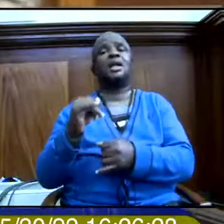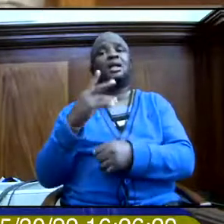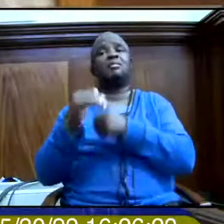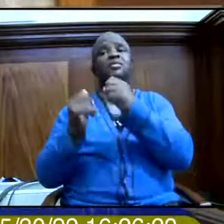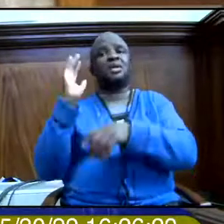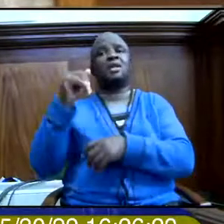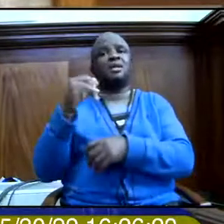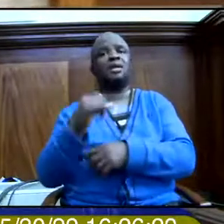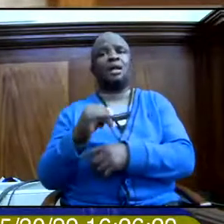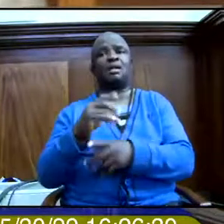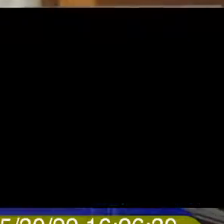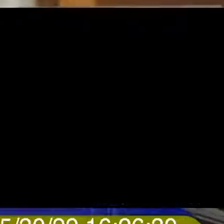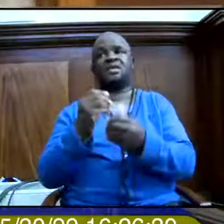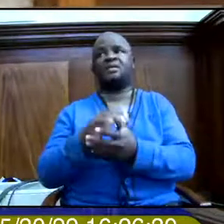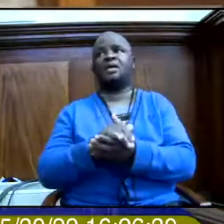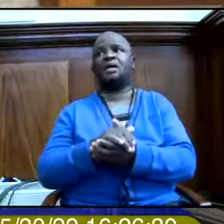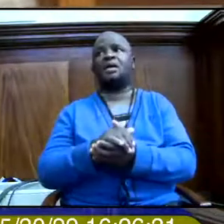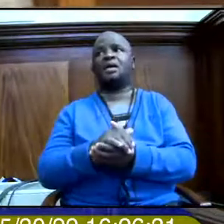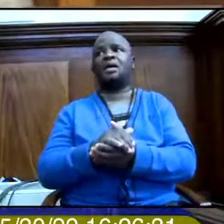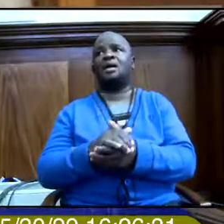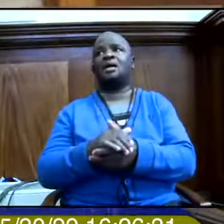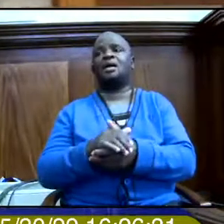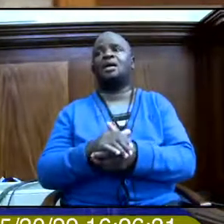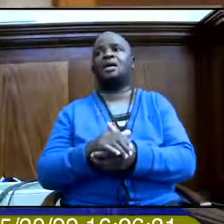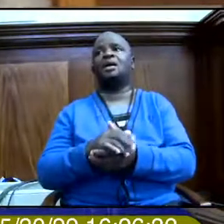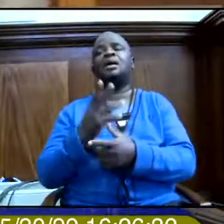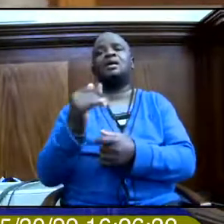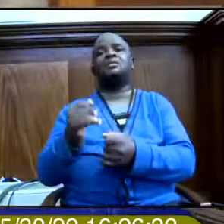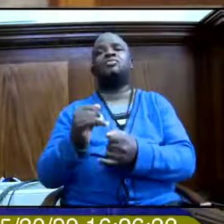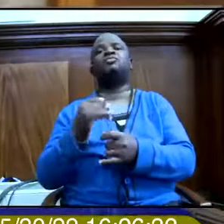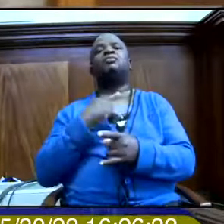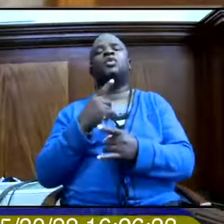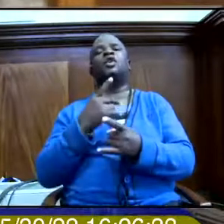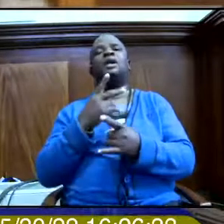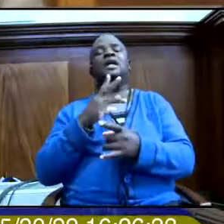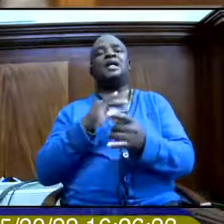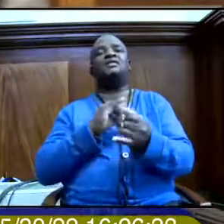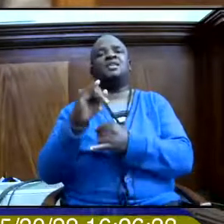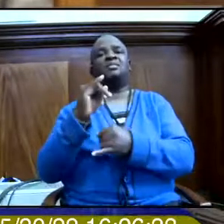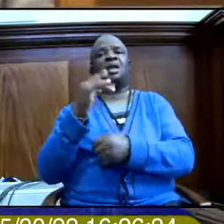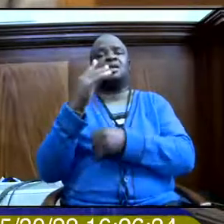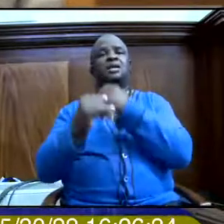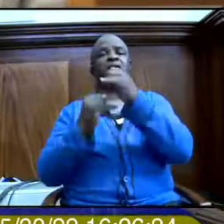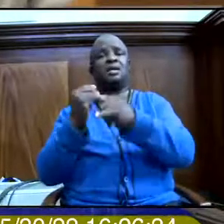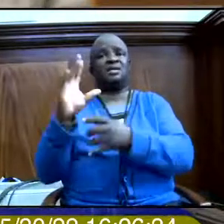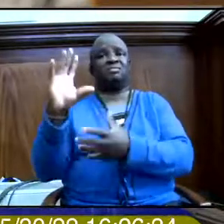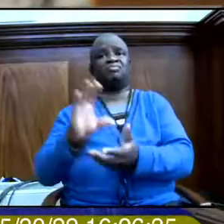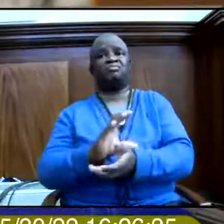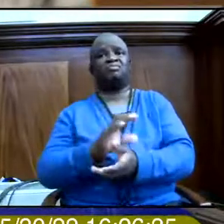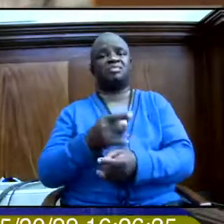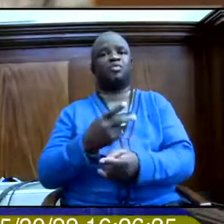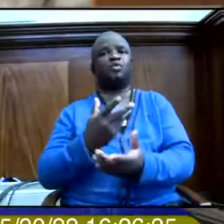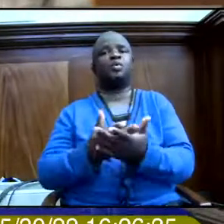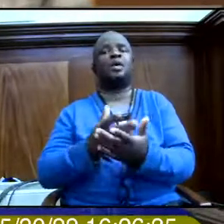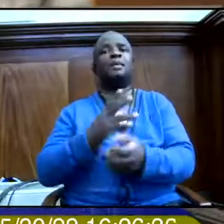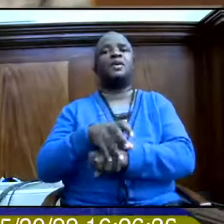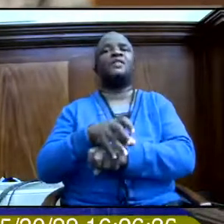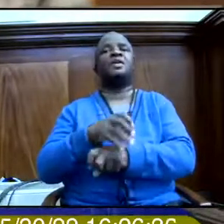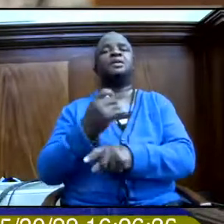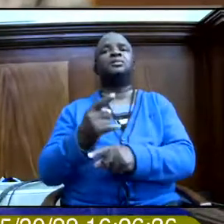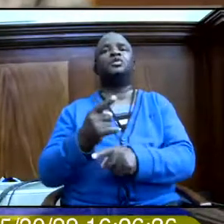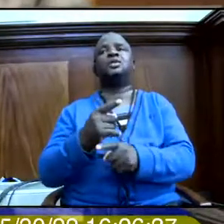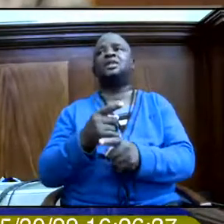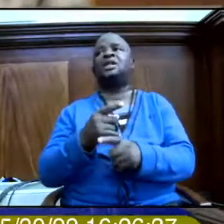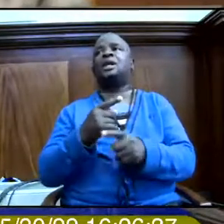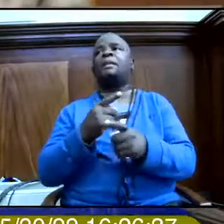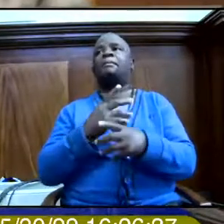year now how do you attract investment in a province where the largest police station